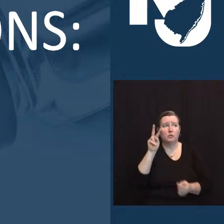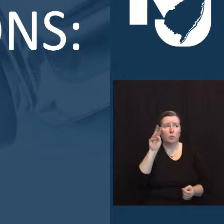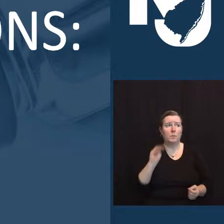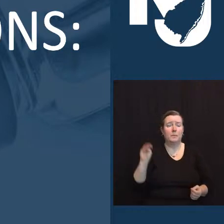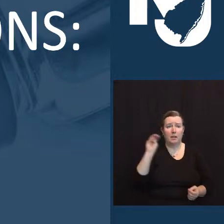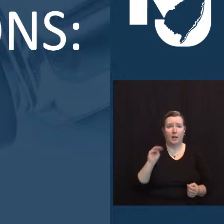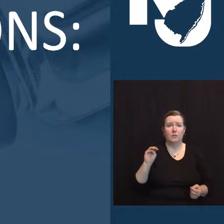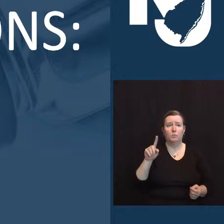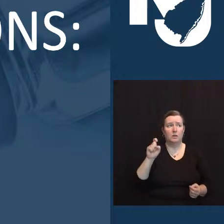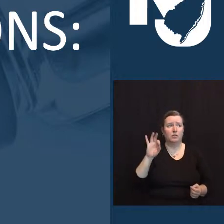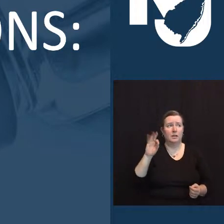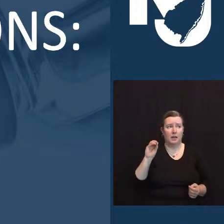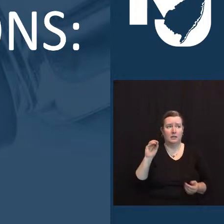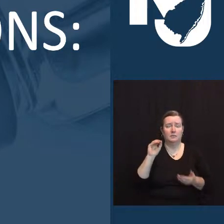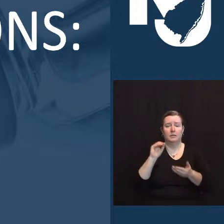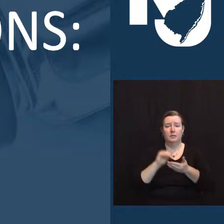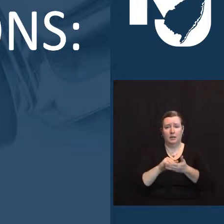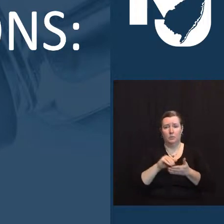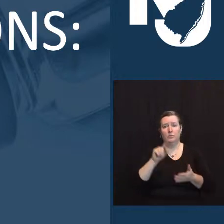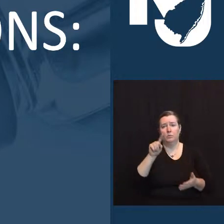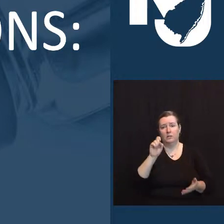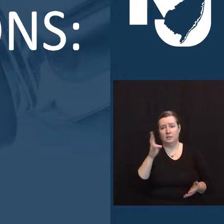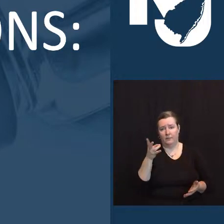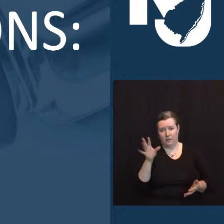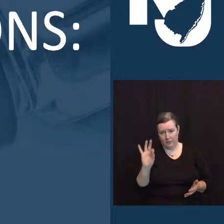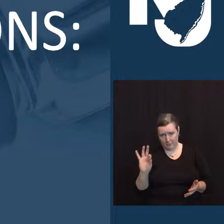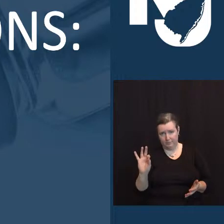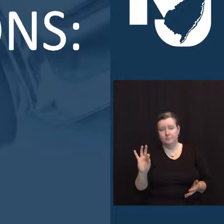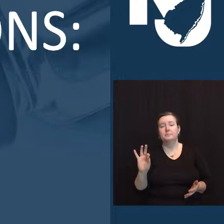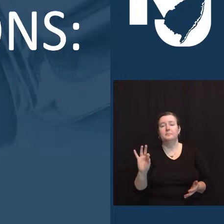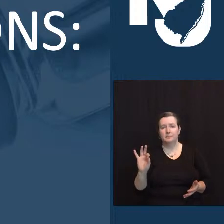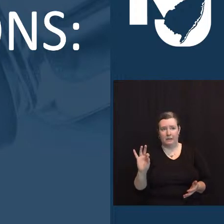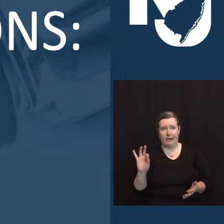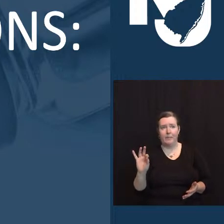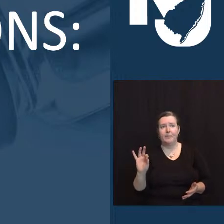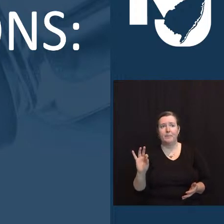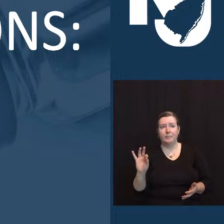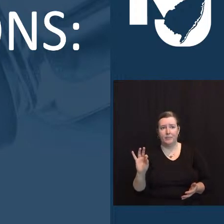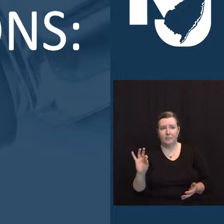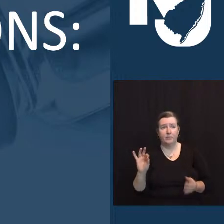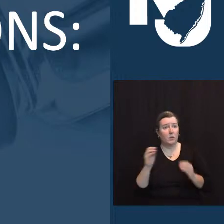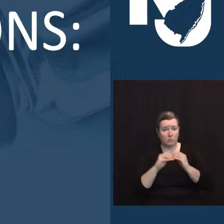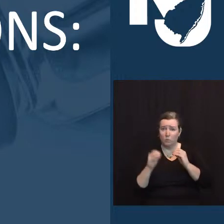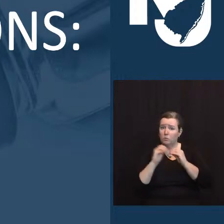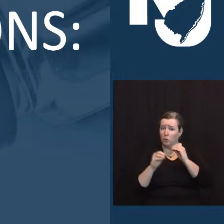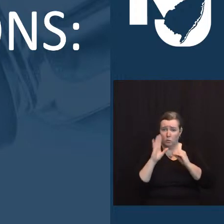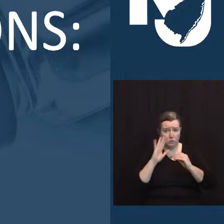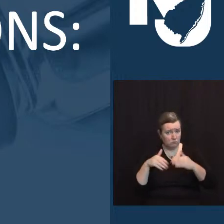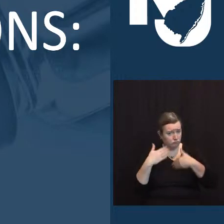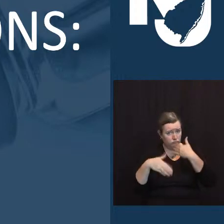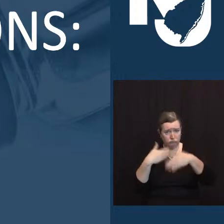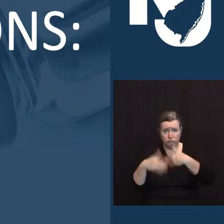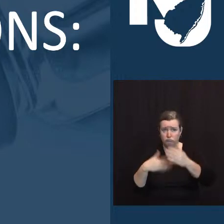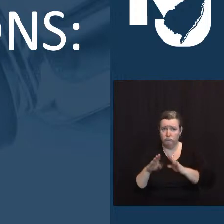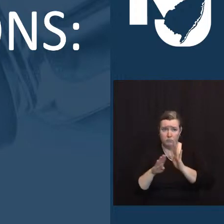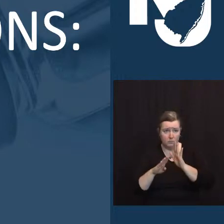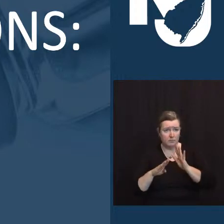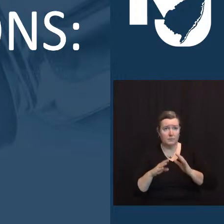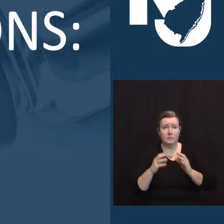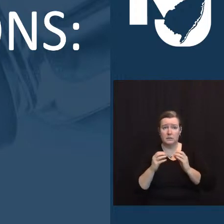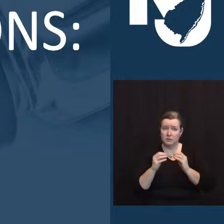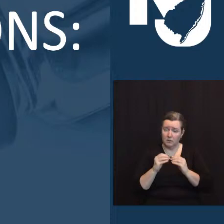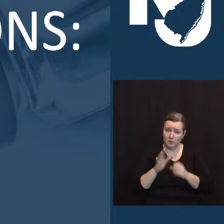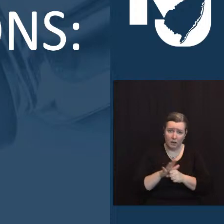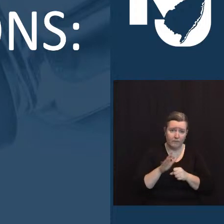2,190,179 doses of those vaccines, with many millions more to come once they get the supply we know we need to put our effort into high